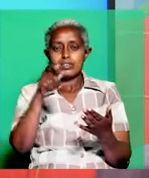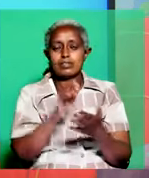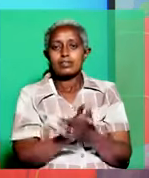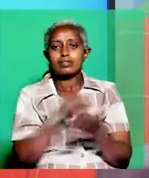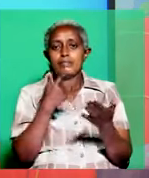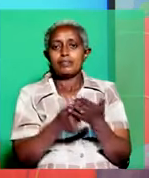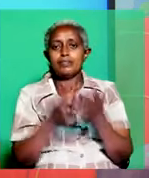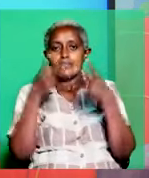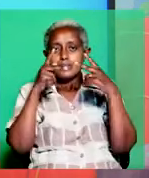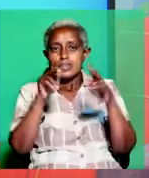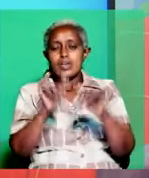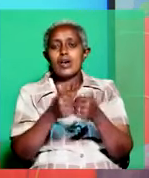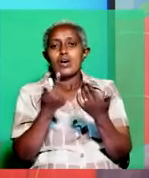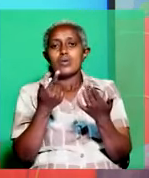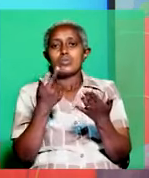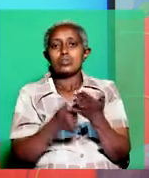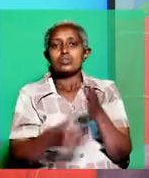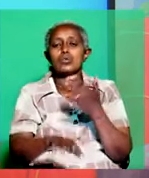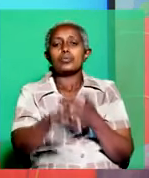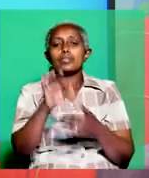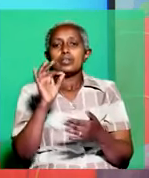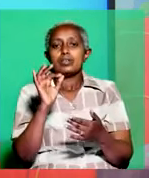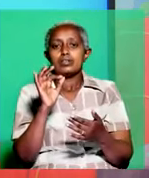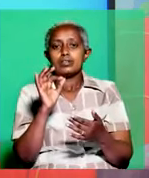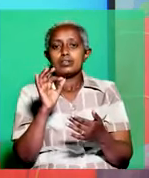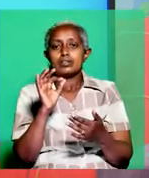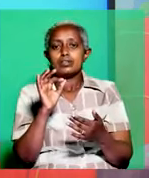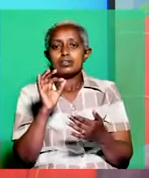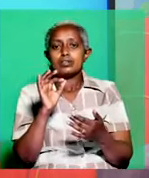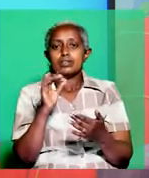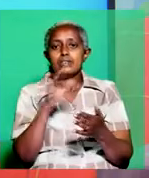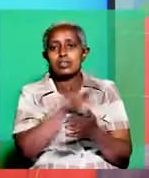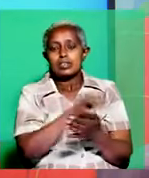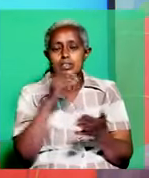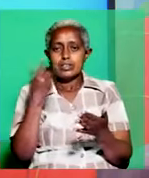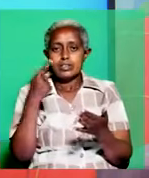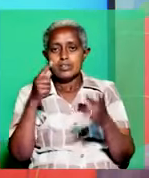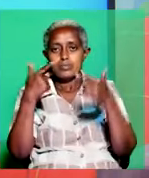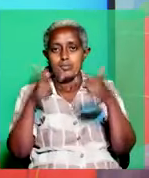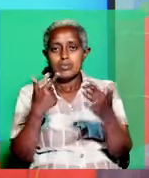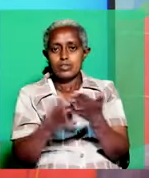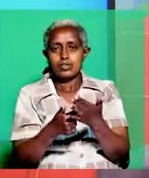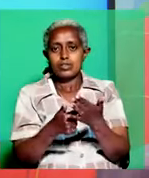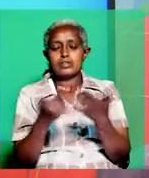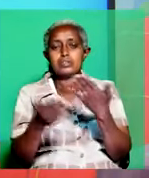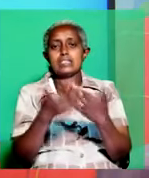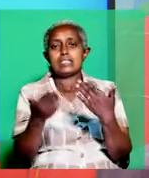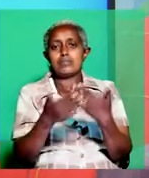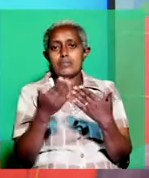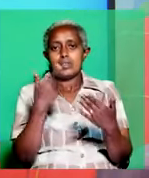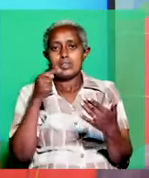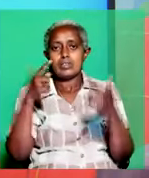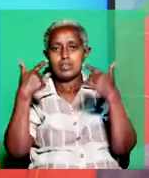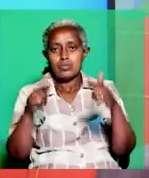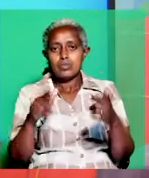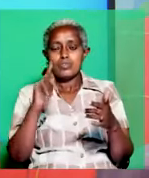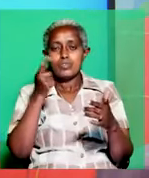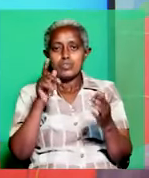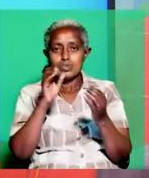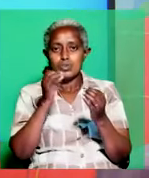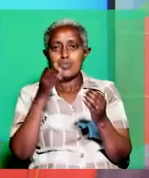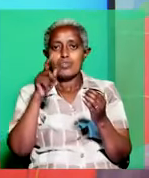Let's see how this obtained. And the limit of this one is simply the limit of g of x